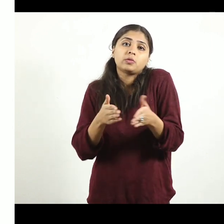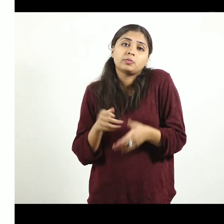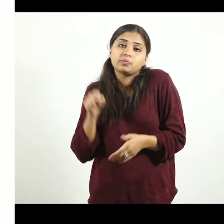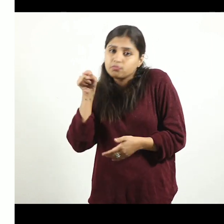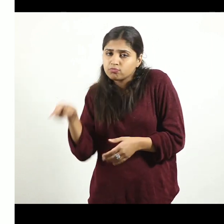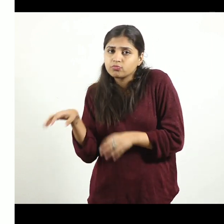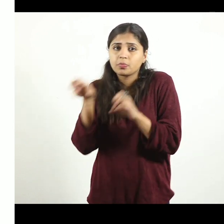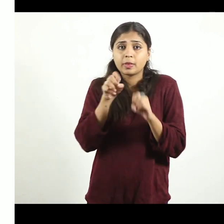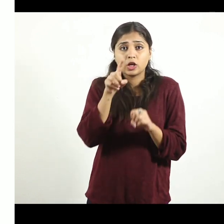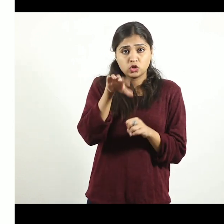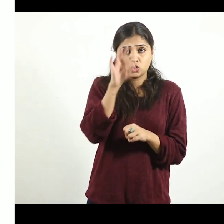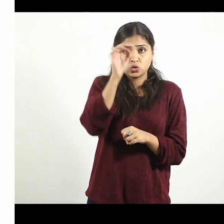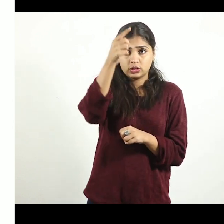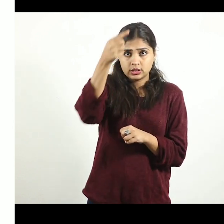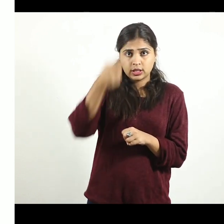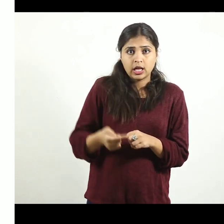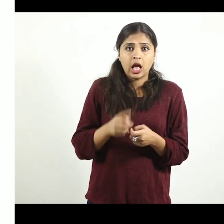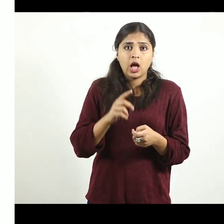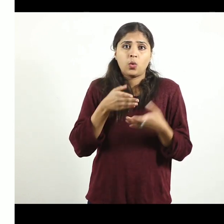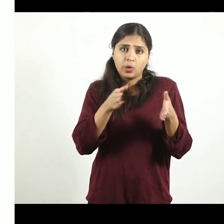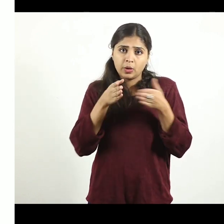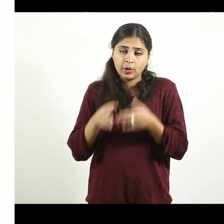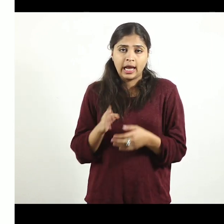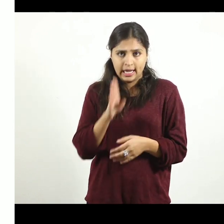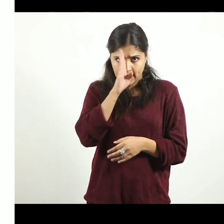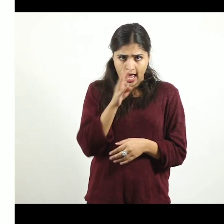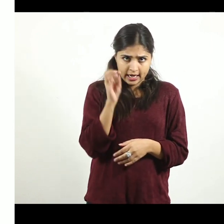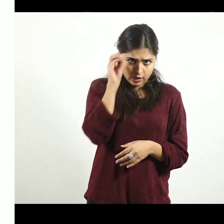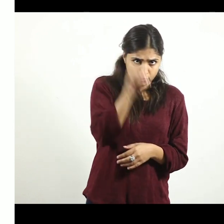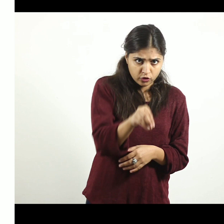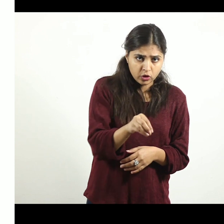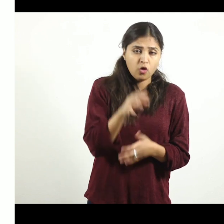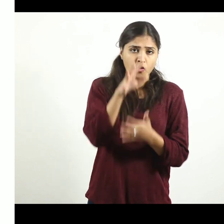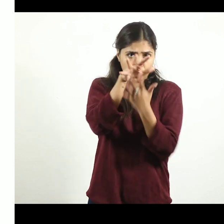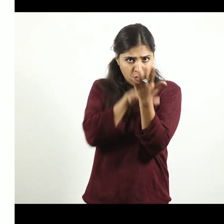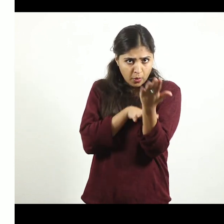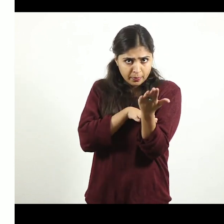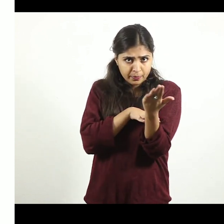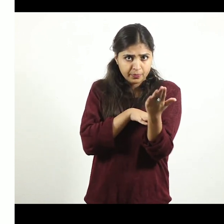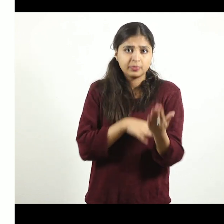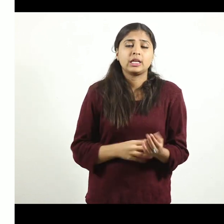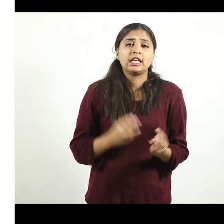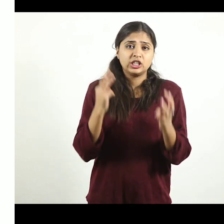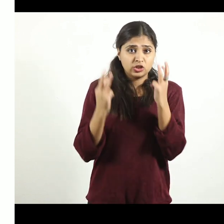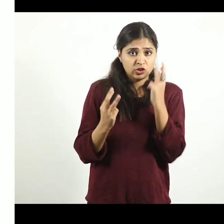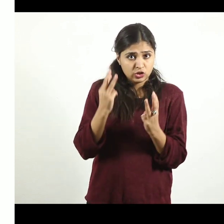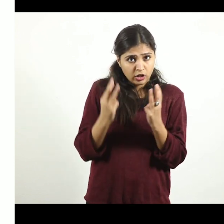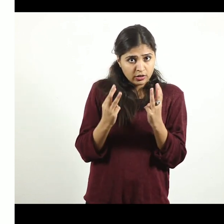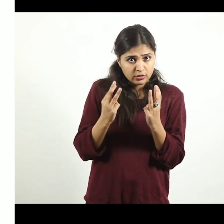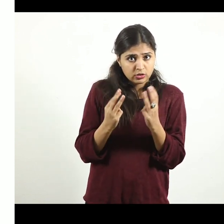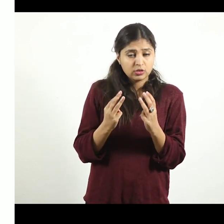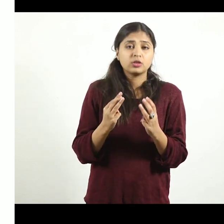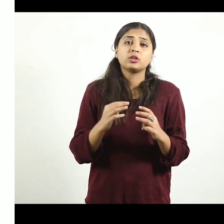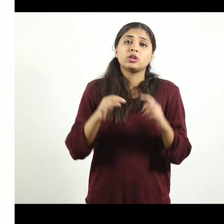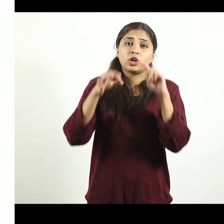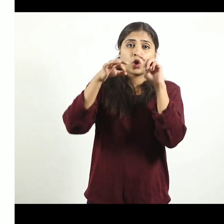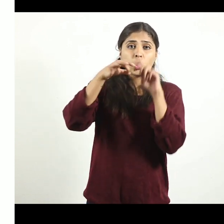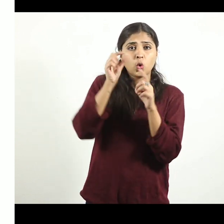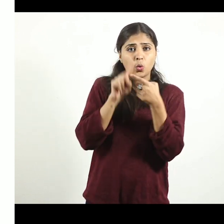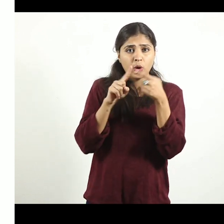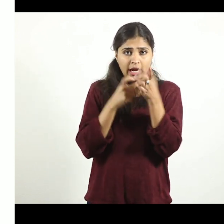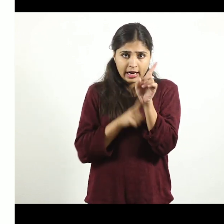depend on your context. You will need to choose from the following methods: direct entry,